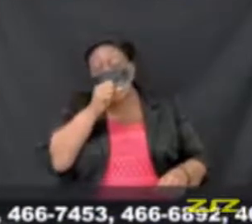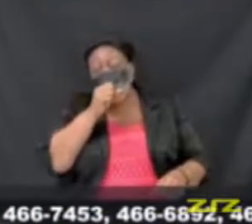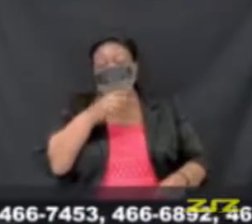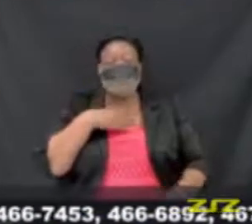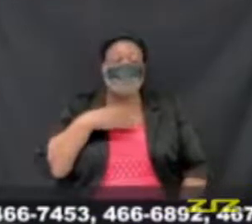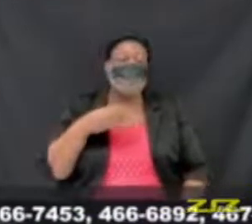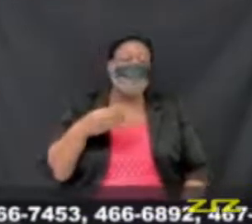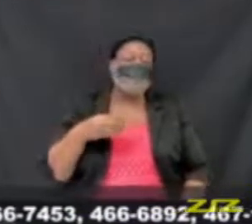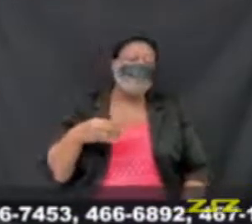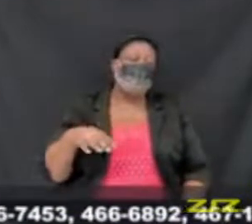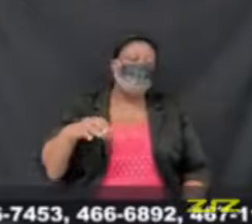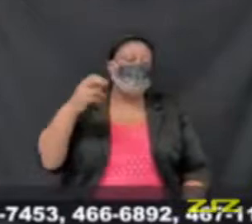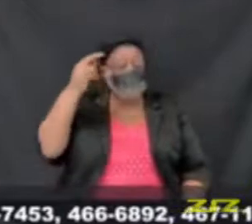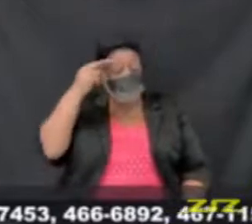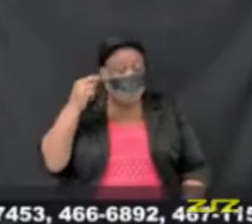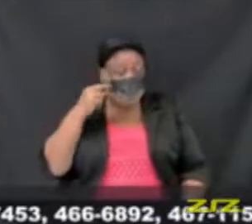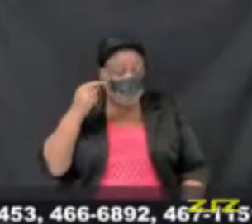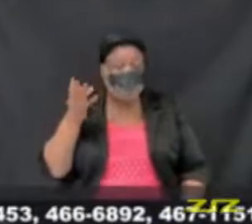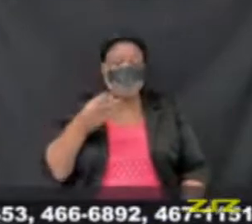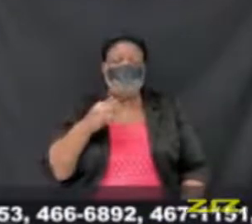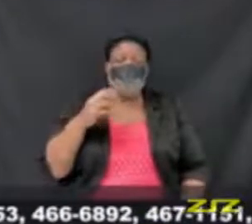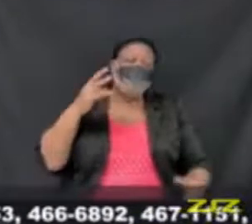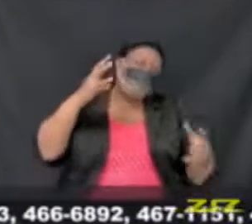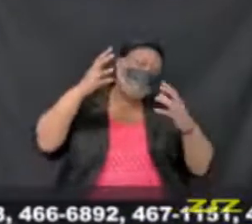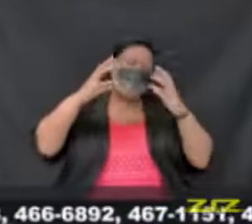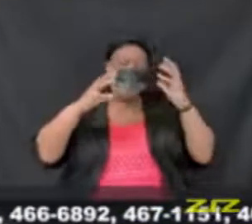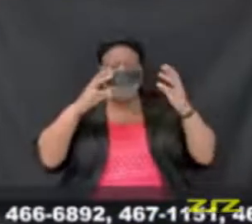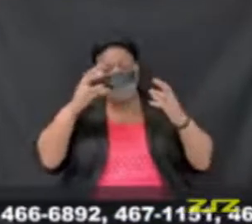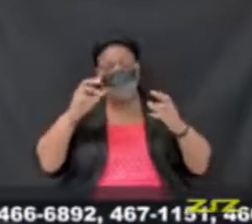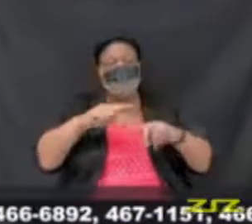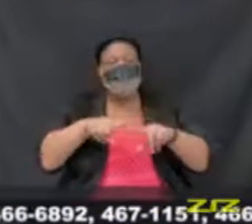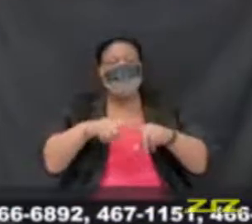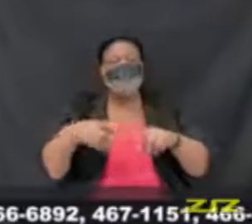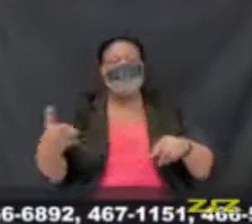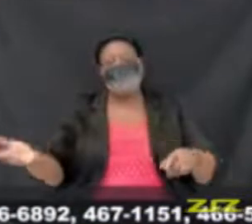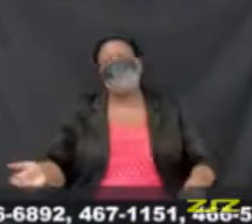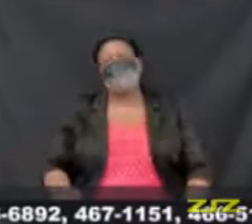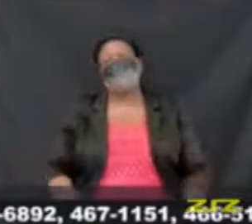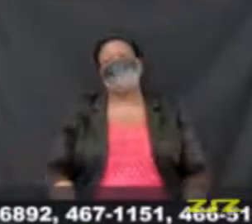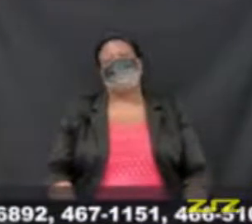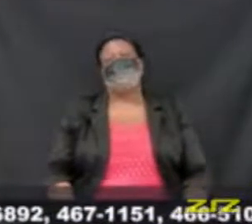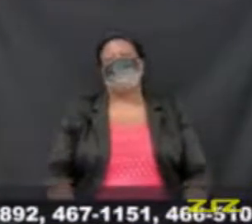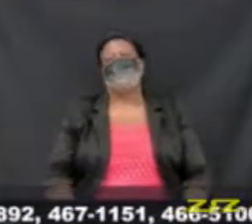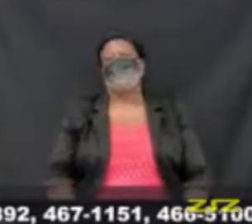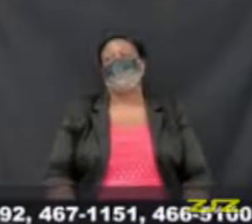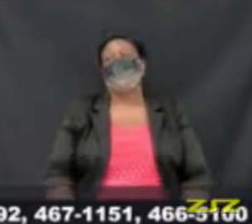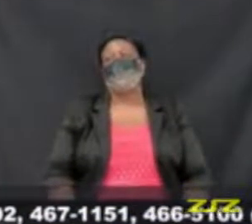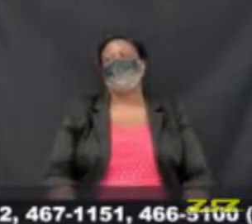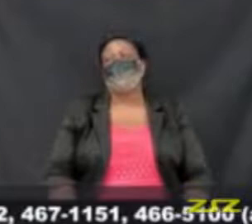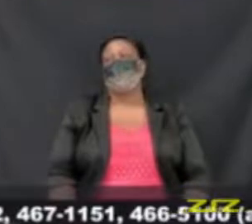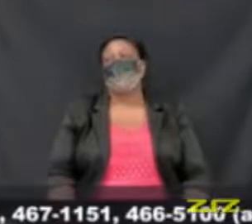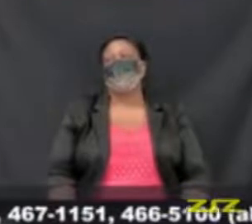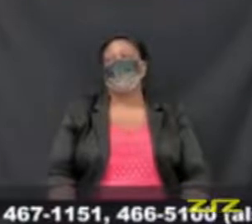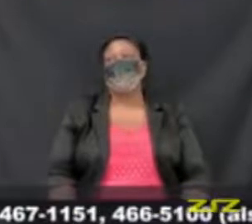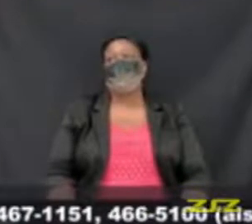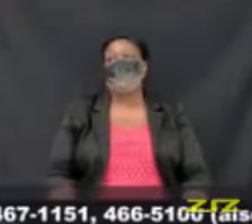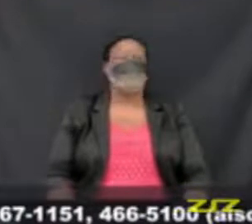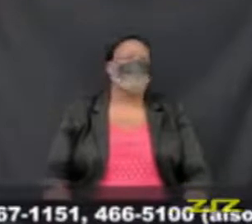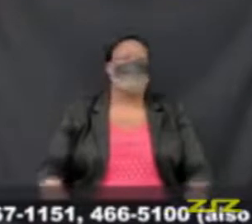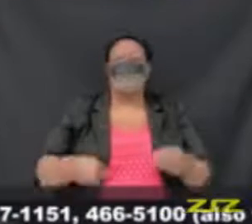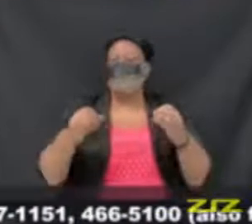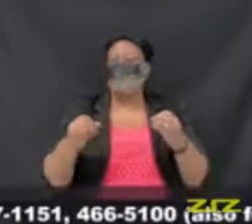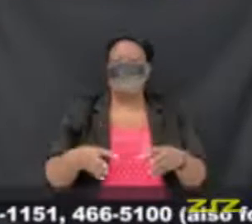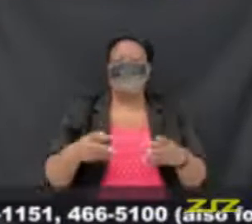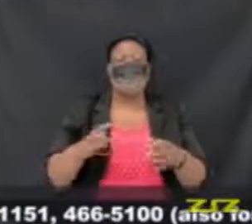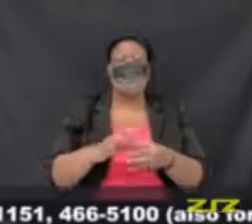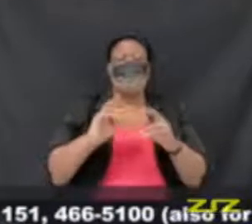pre-existing conditions, you need to go forward and get vaccinated. I think the CMO would have said in her presentation also, the majority of the persons